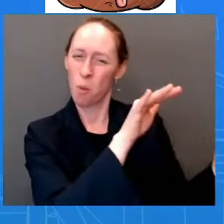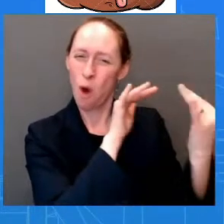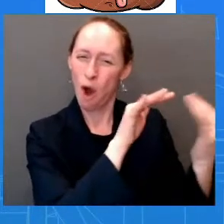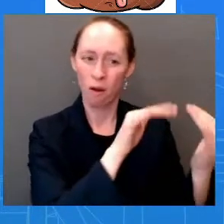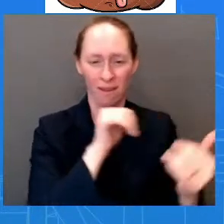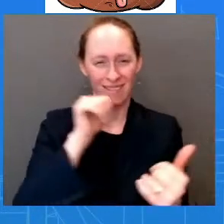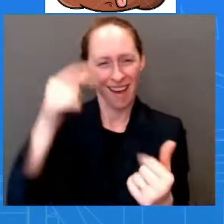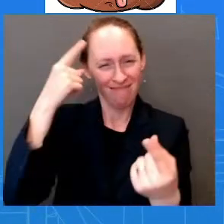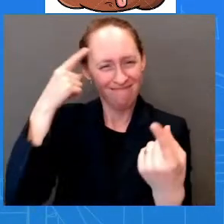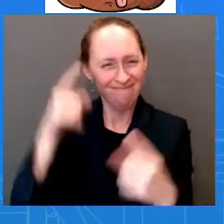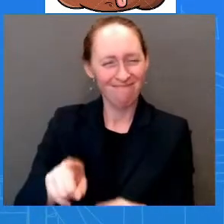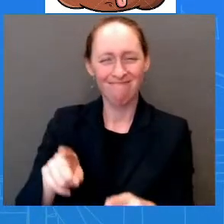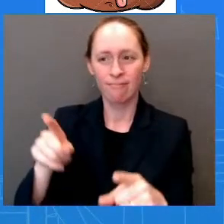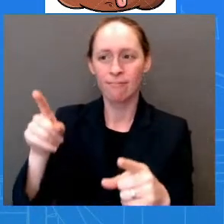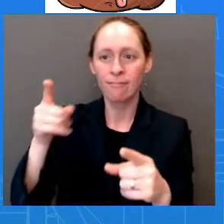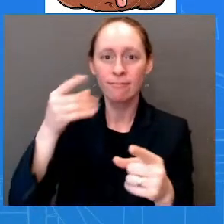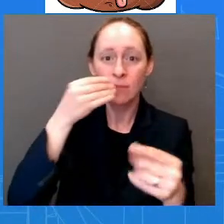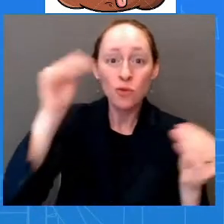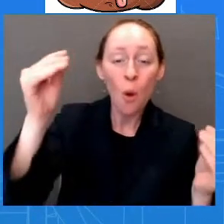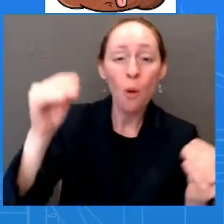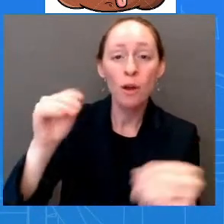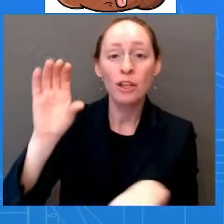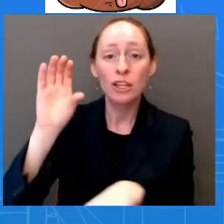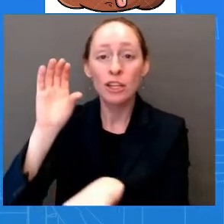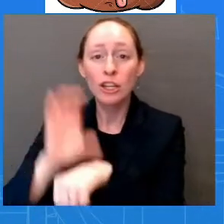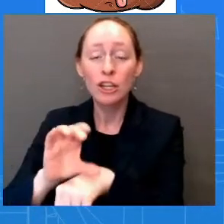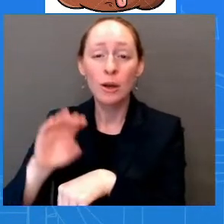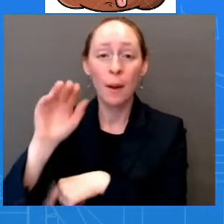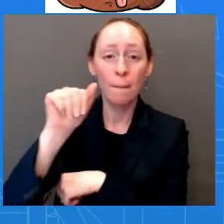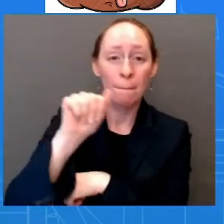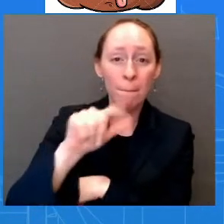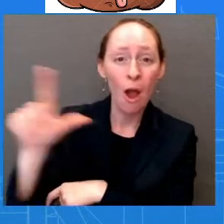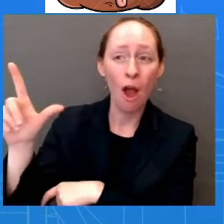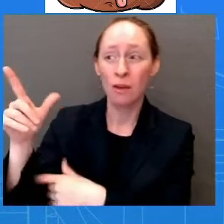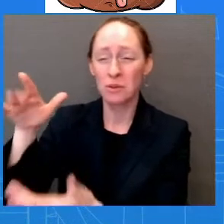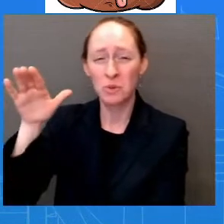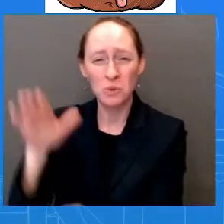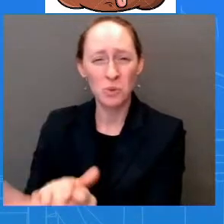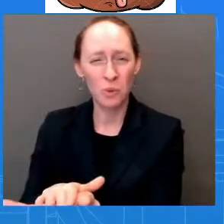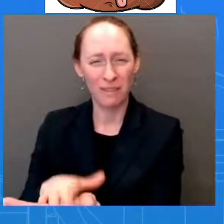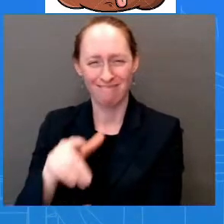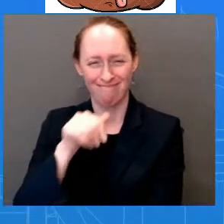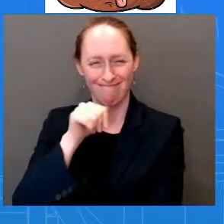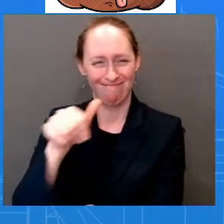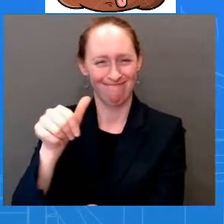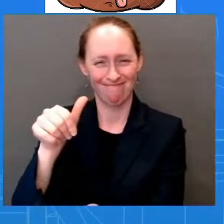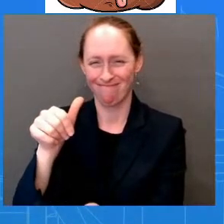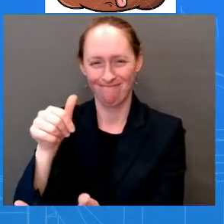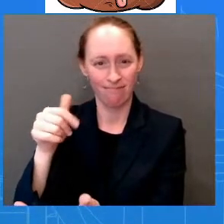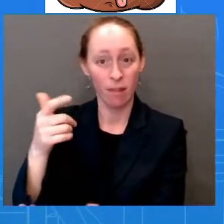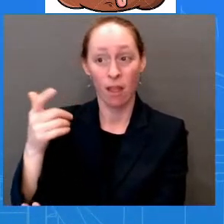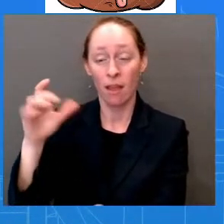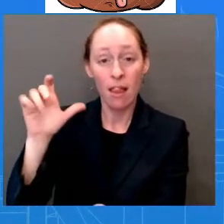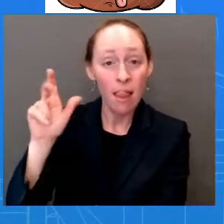a hooligan. I appreciate you. The courageous actions of Richard